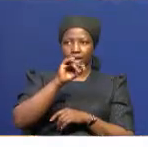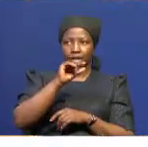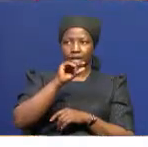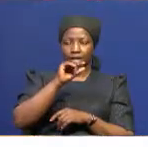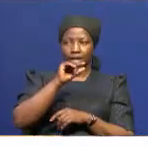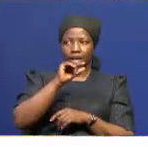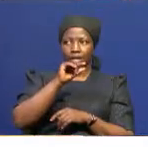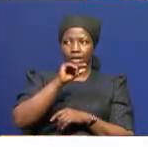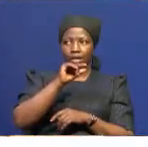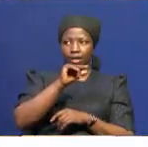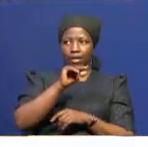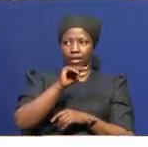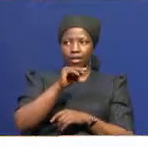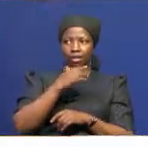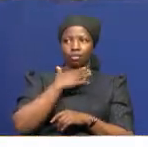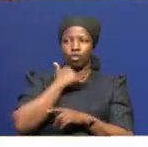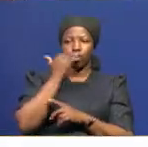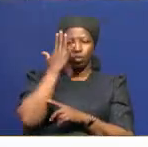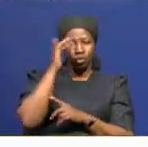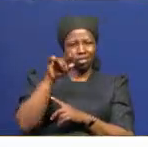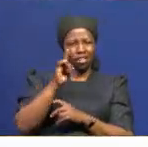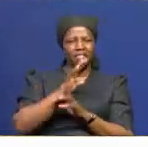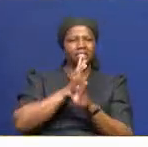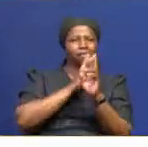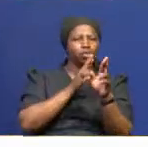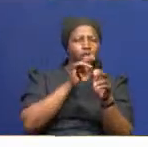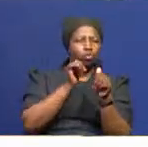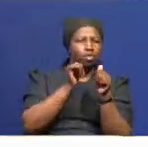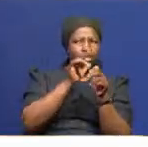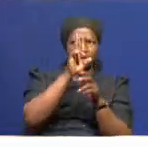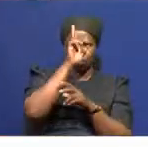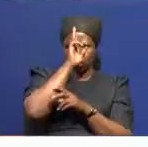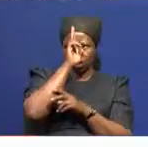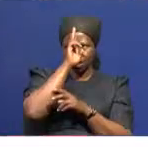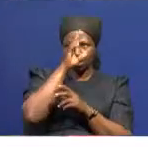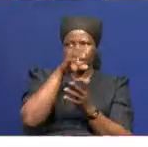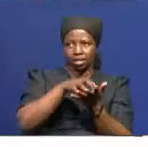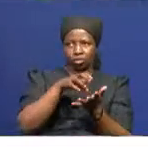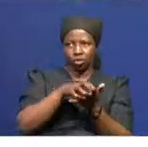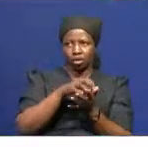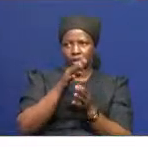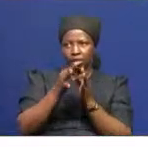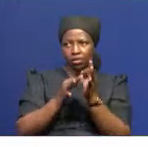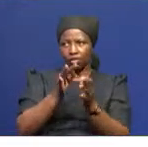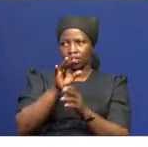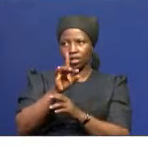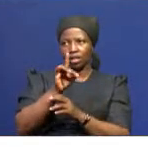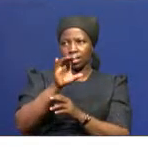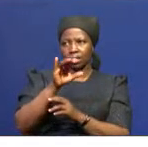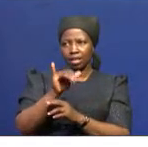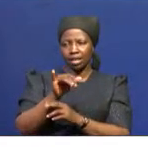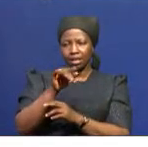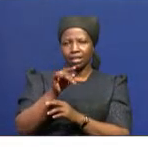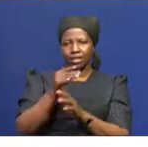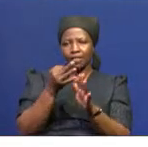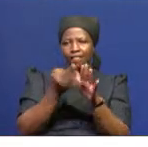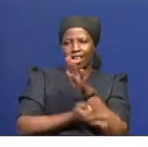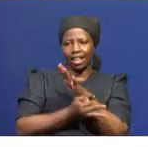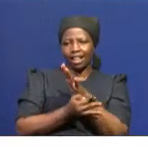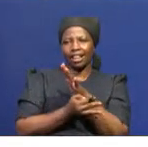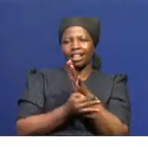reported to, if there's an OB, and if it is the DCI, was it documented or just a word of mouth? Then,